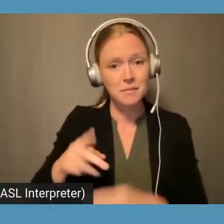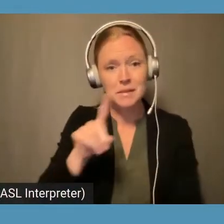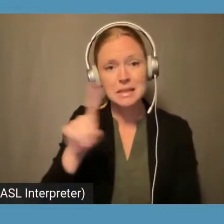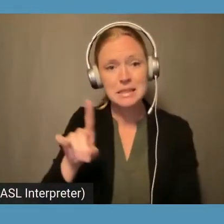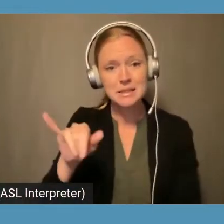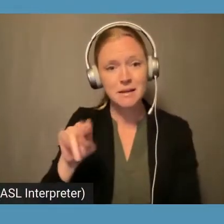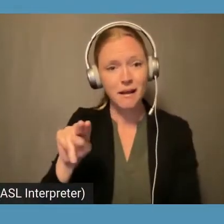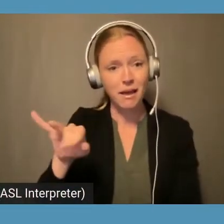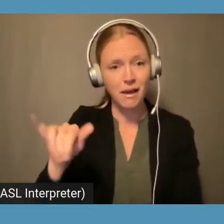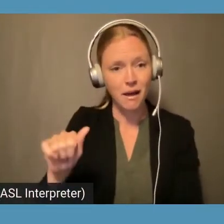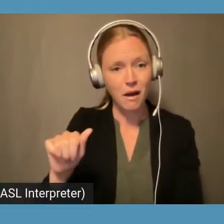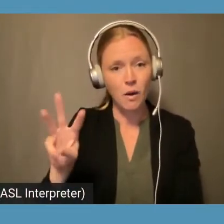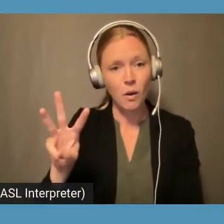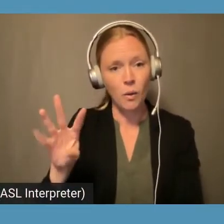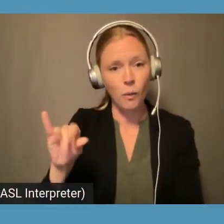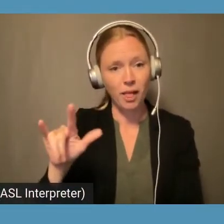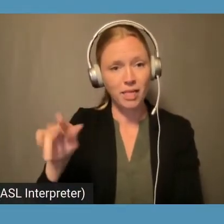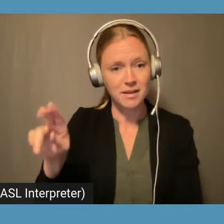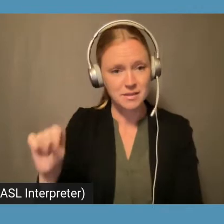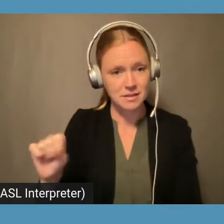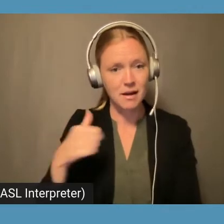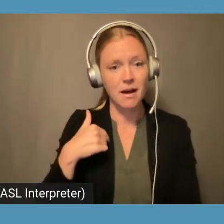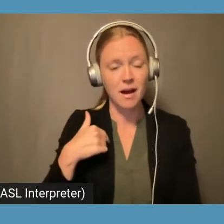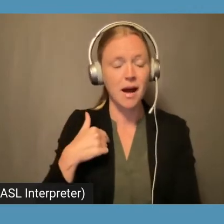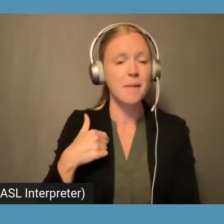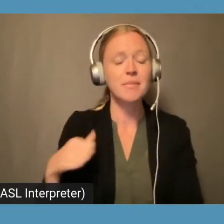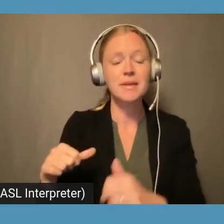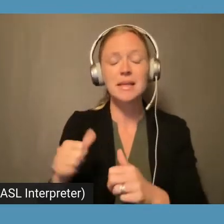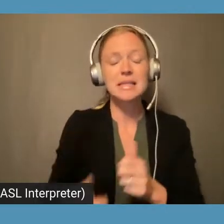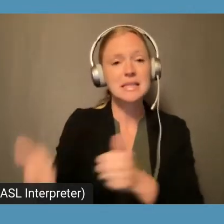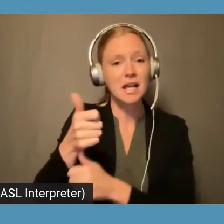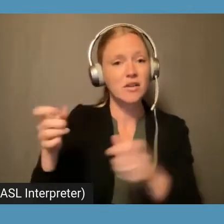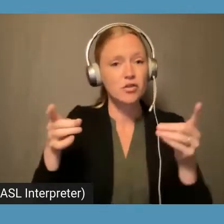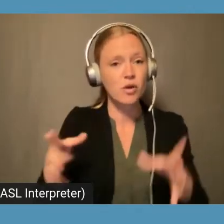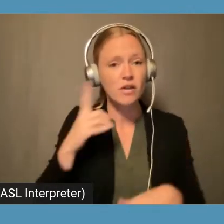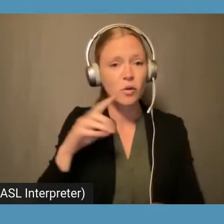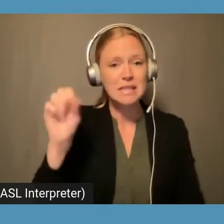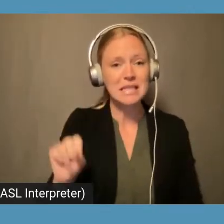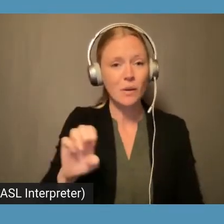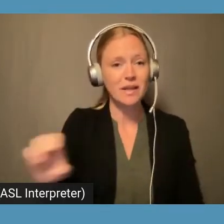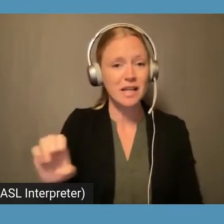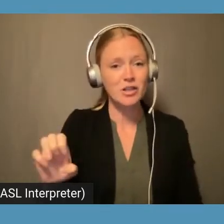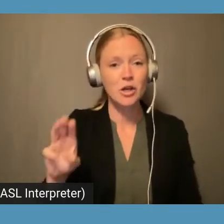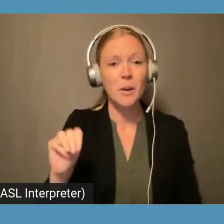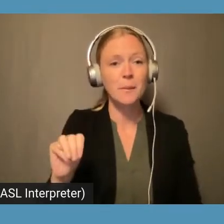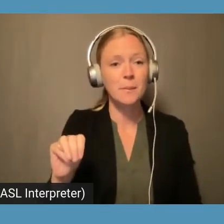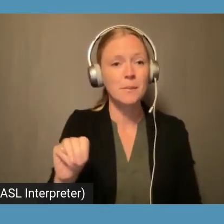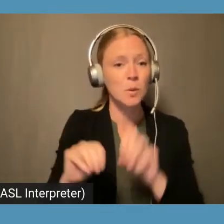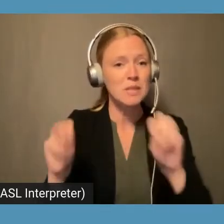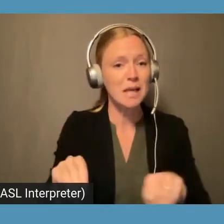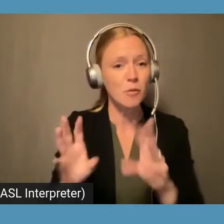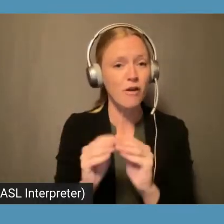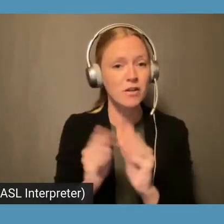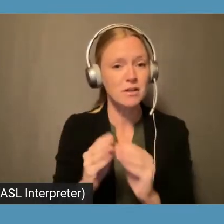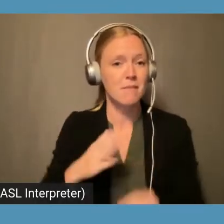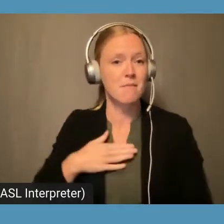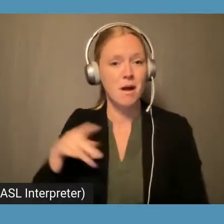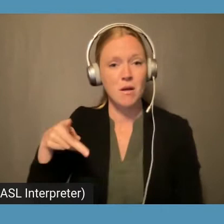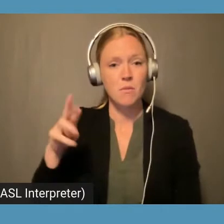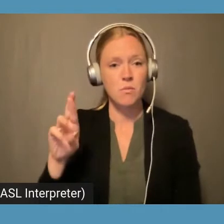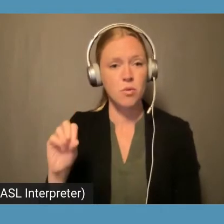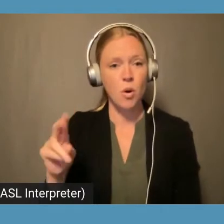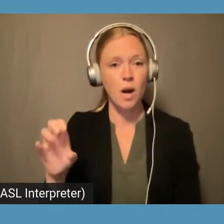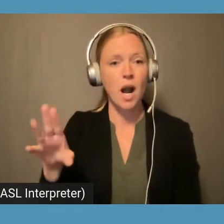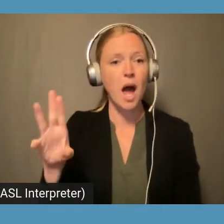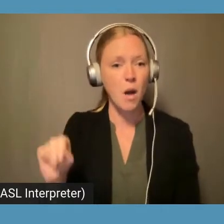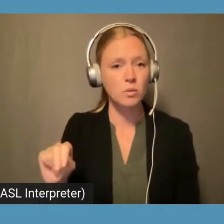am the Executive Director of the Southeastern Museums Conference. My pronouns are she, her. I'm a light-skinned